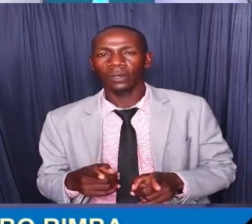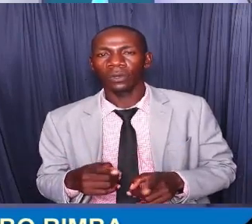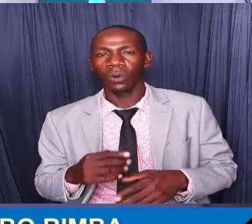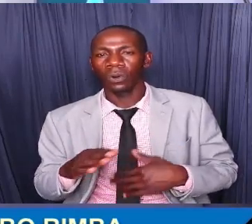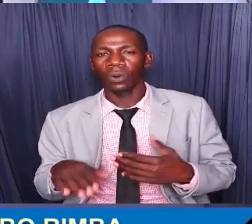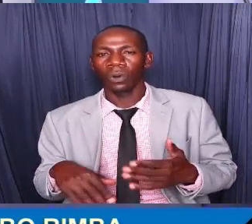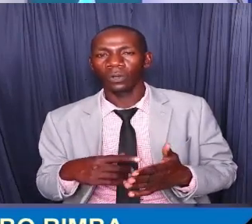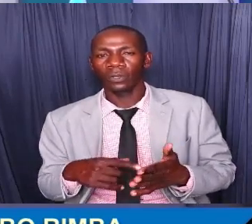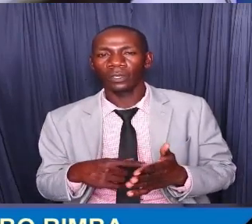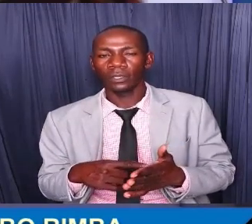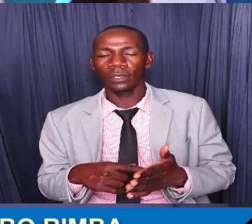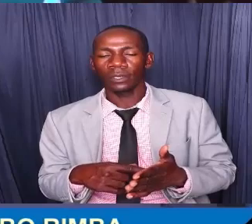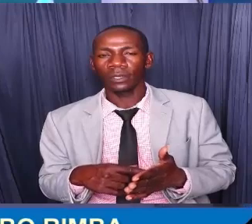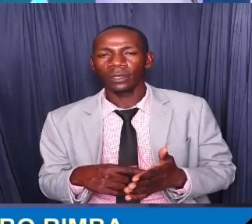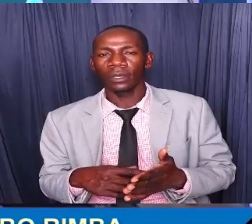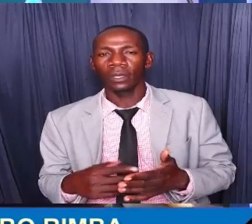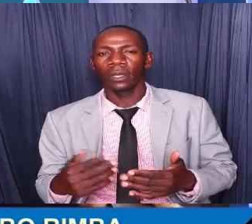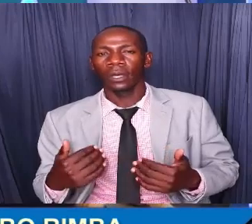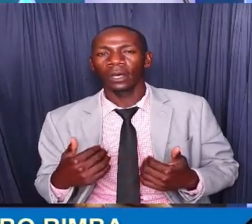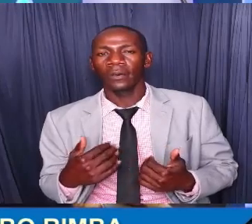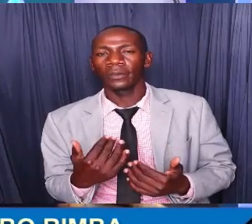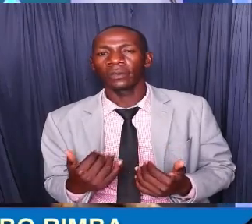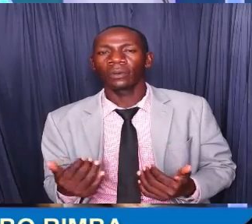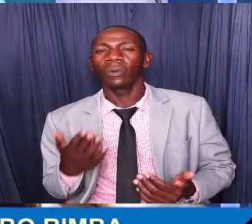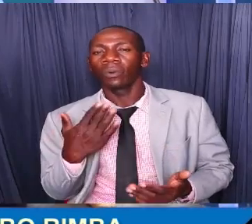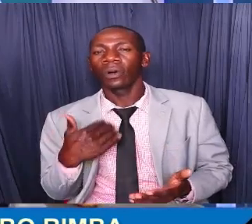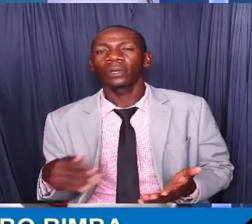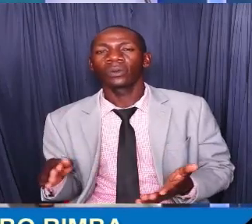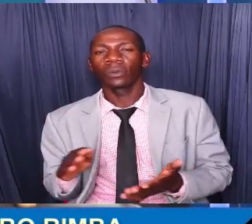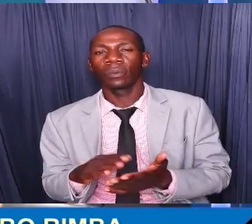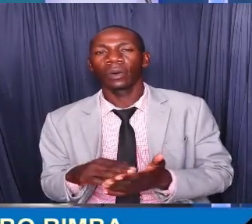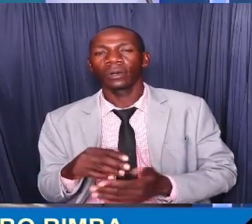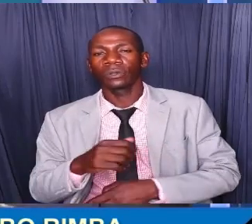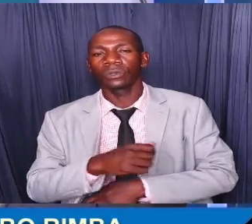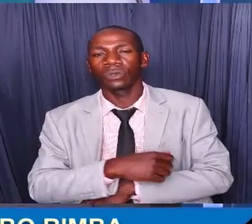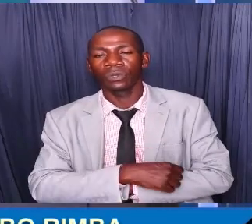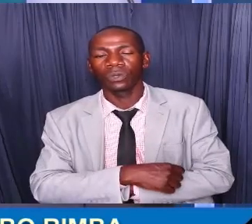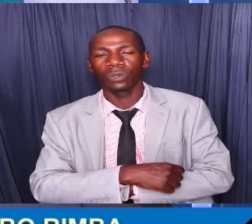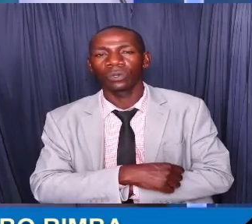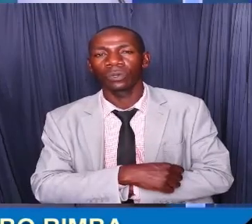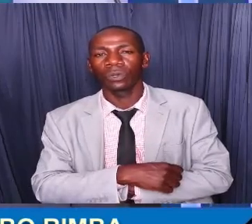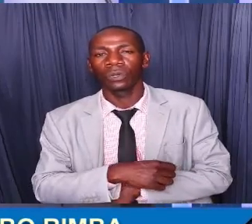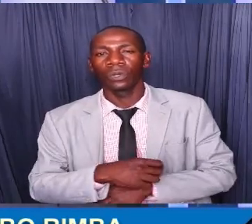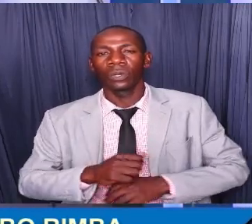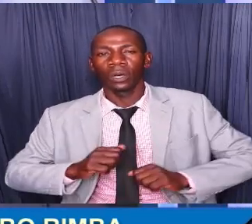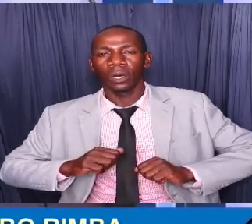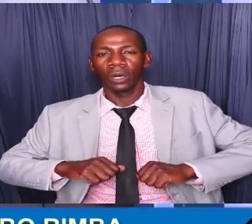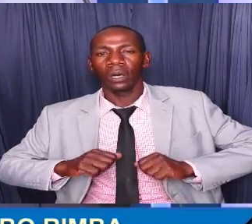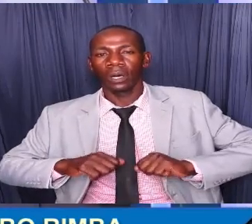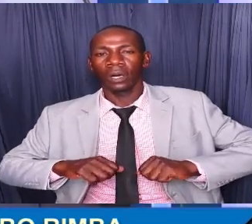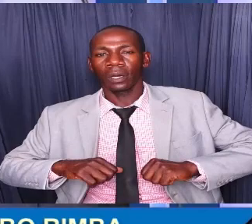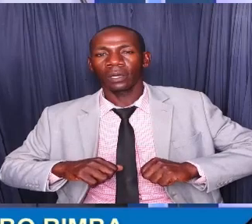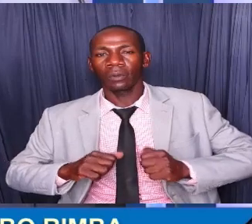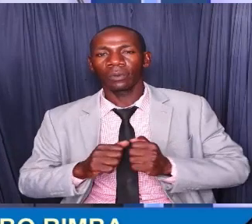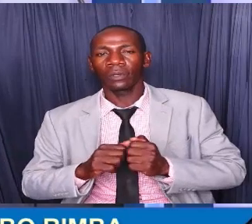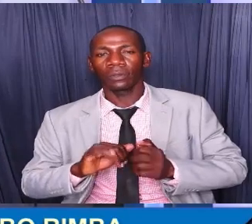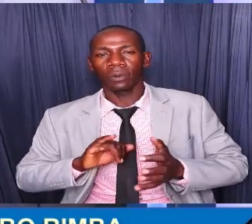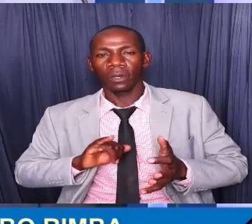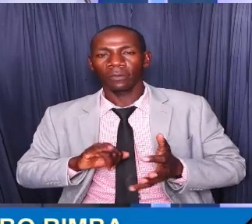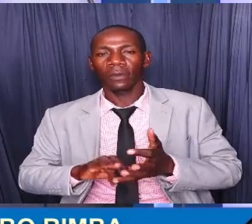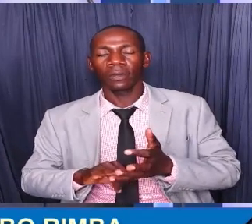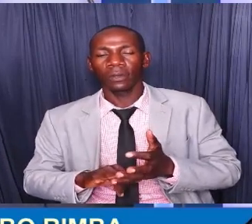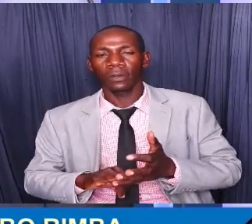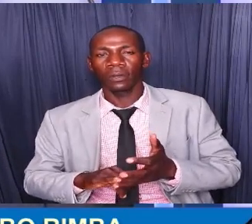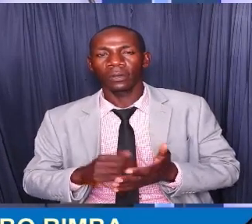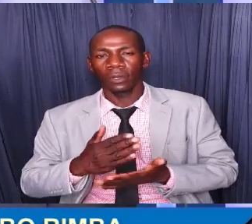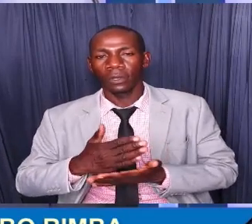we should give, but all this. Na hapa kuna watoto wanataka kwenda shule. And yet we have children that they need to go to school. Wakapatana na mkewe tu. Now they agreed with the wife to put